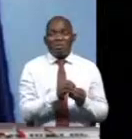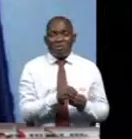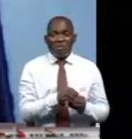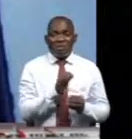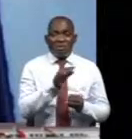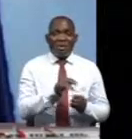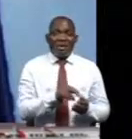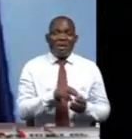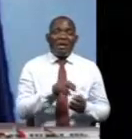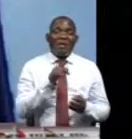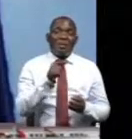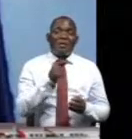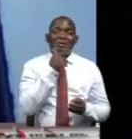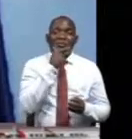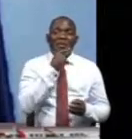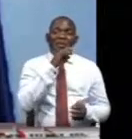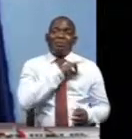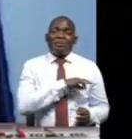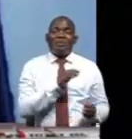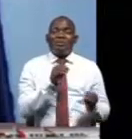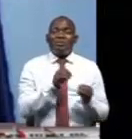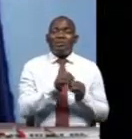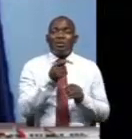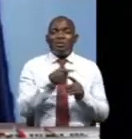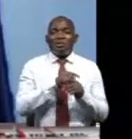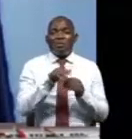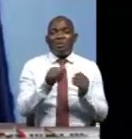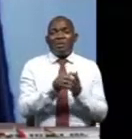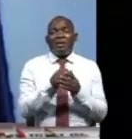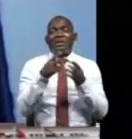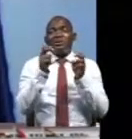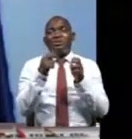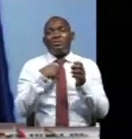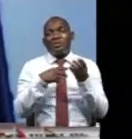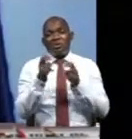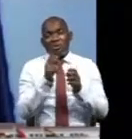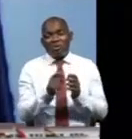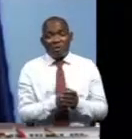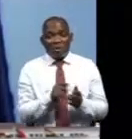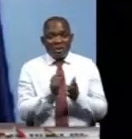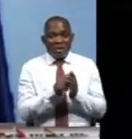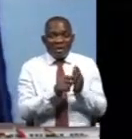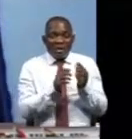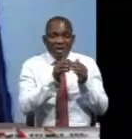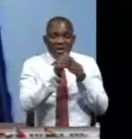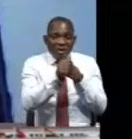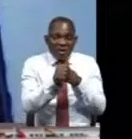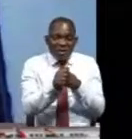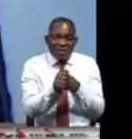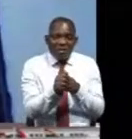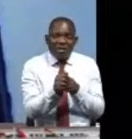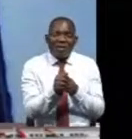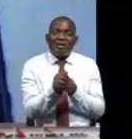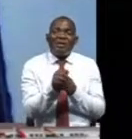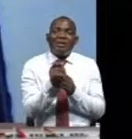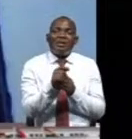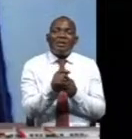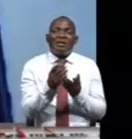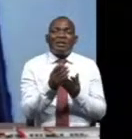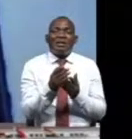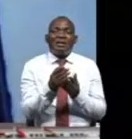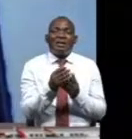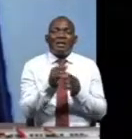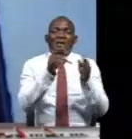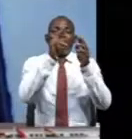from these anomalies that I'm referring to benefited, and that resulted in the board result that was